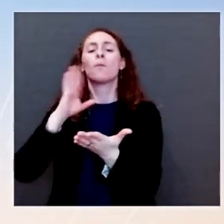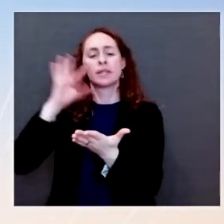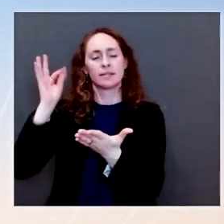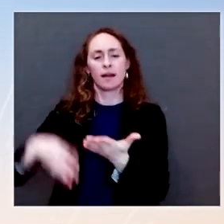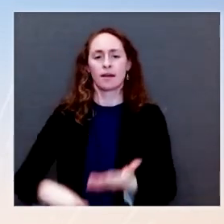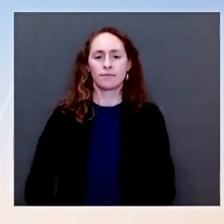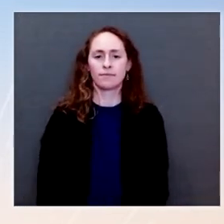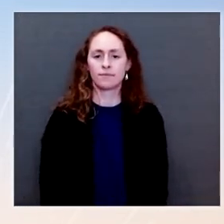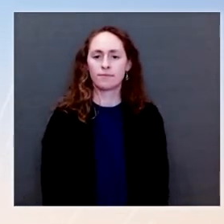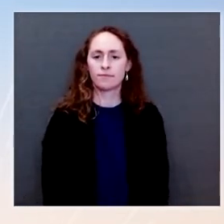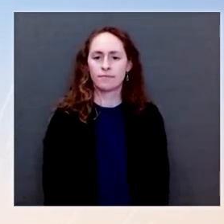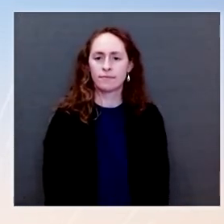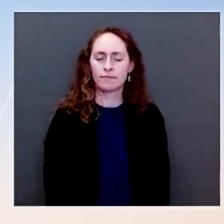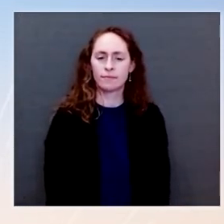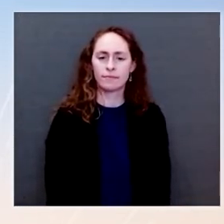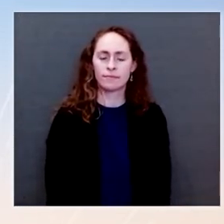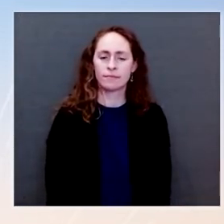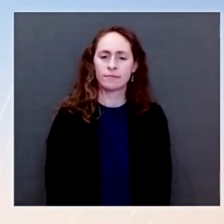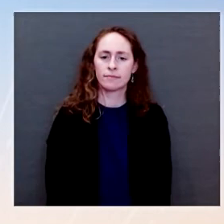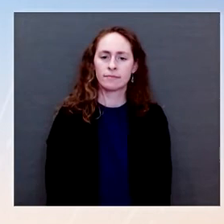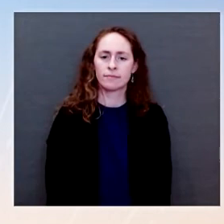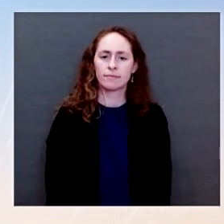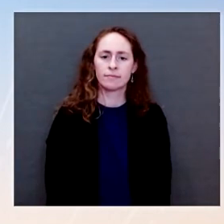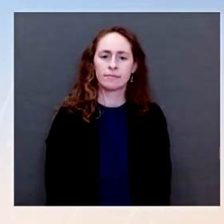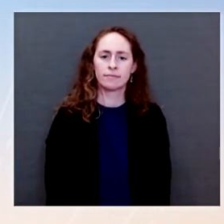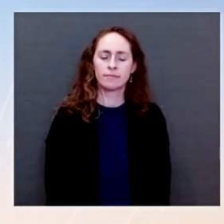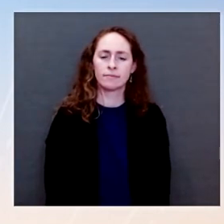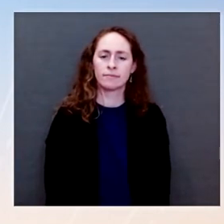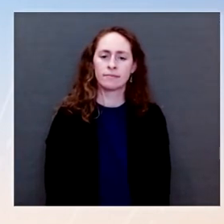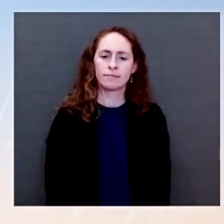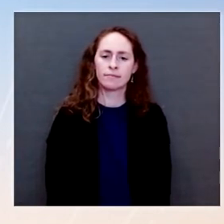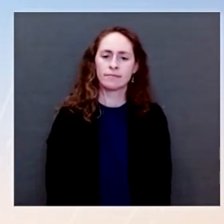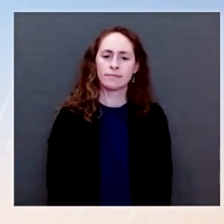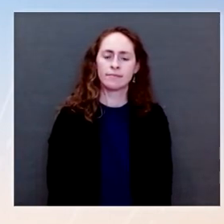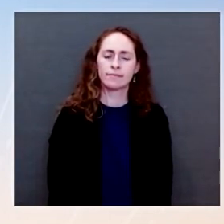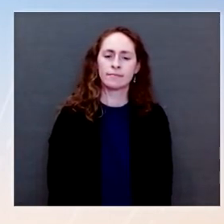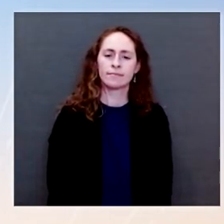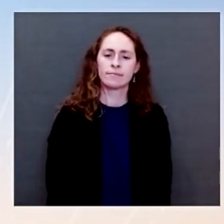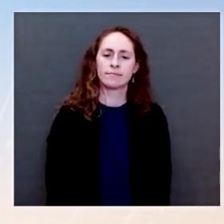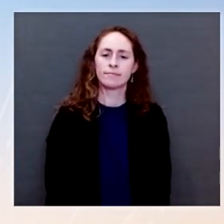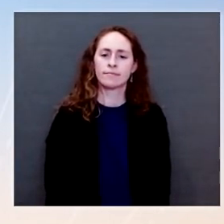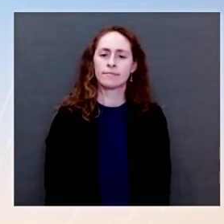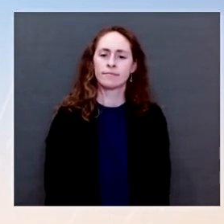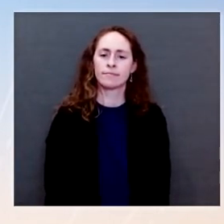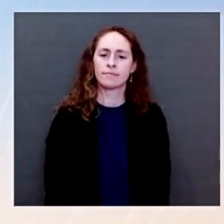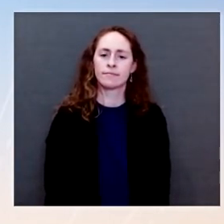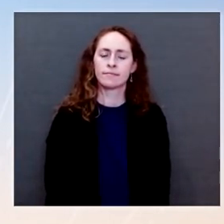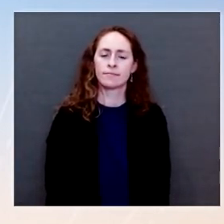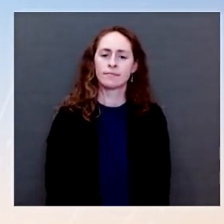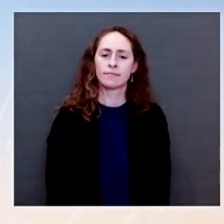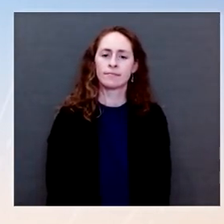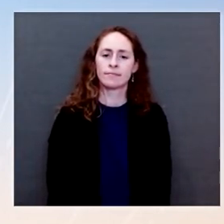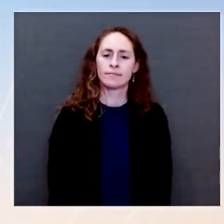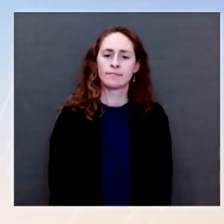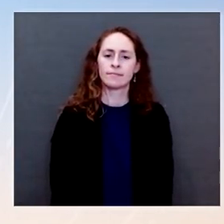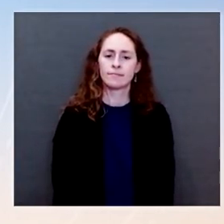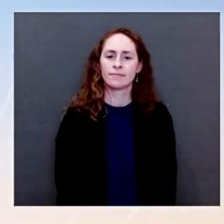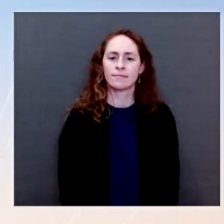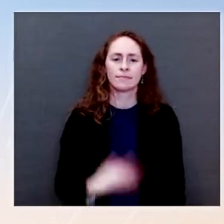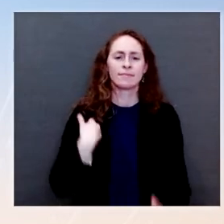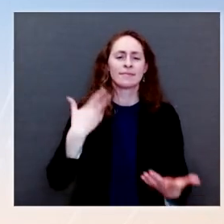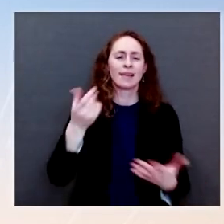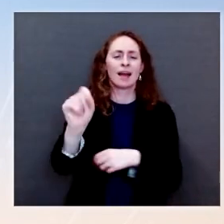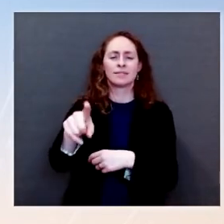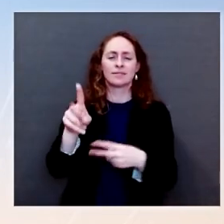corruption. I want to ask you 2 quick and hopefully pretty easy questions about that. Shortly after President Biden's